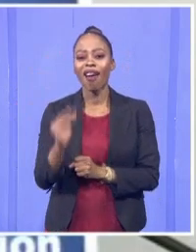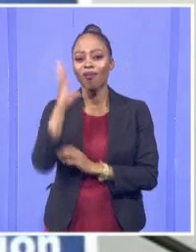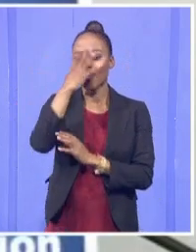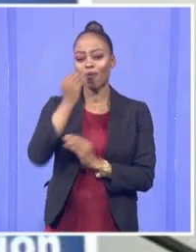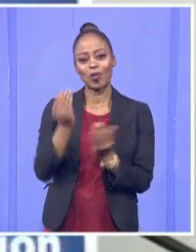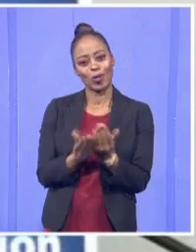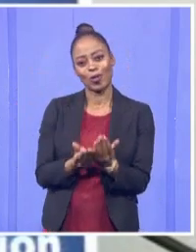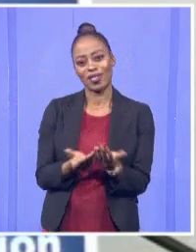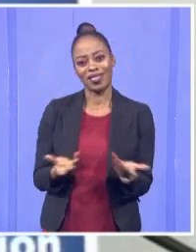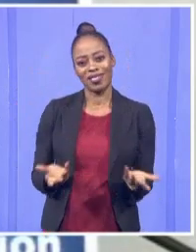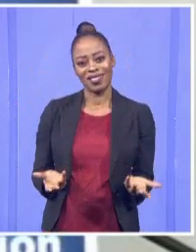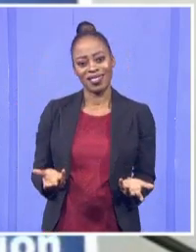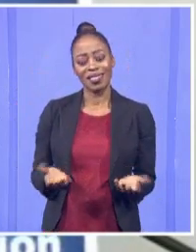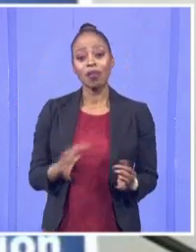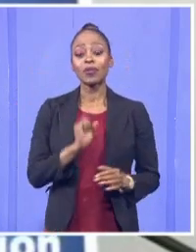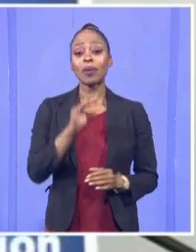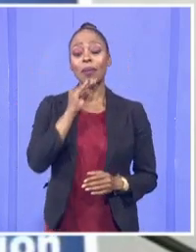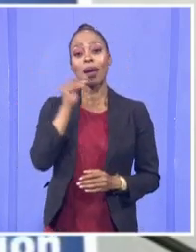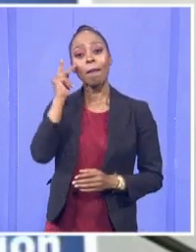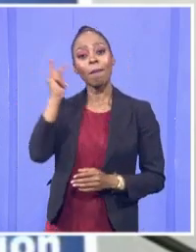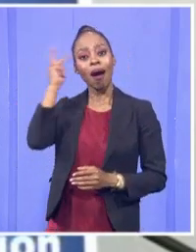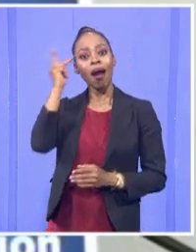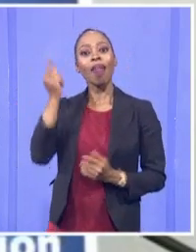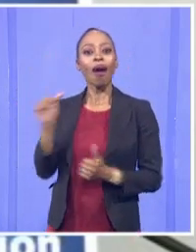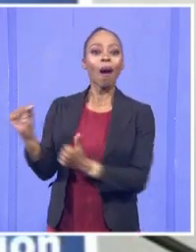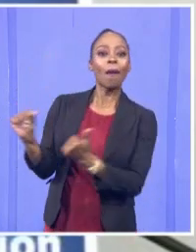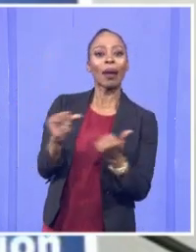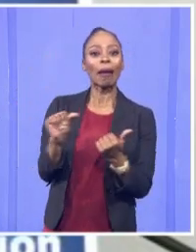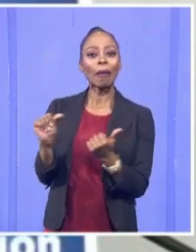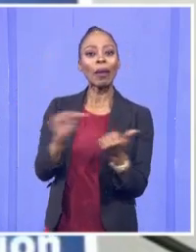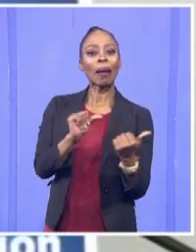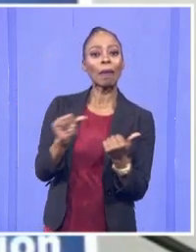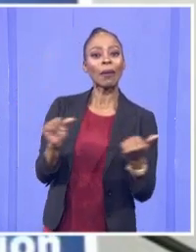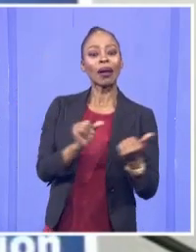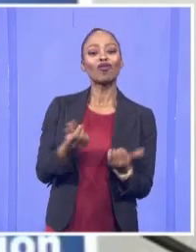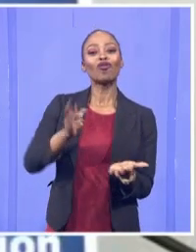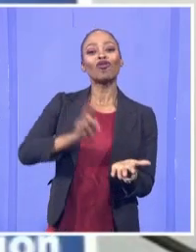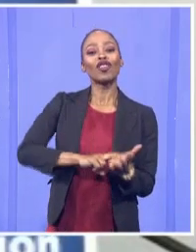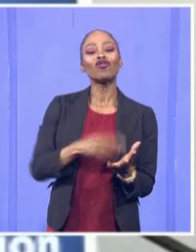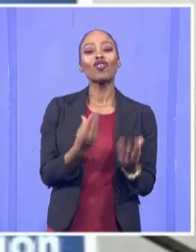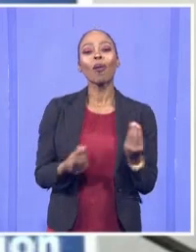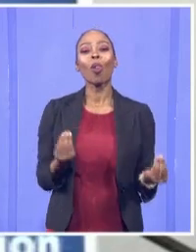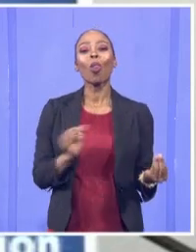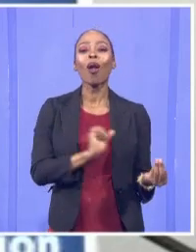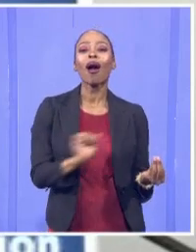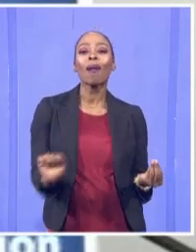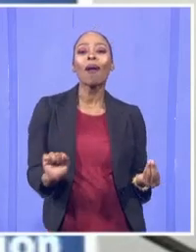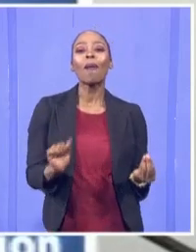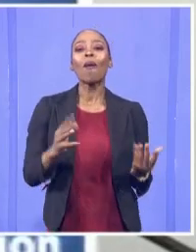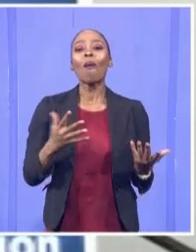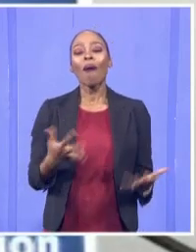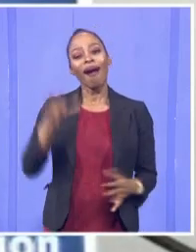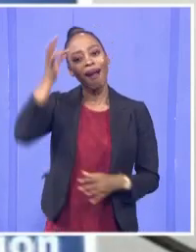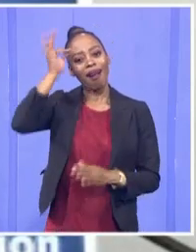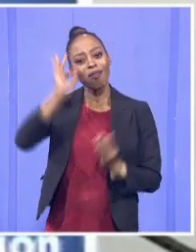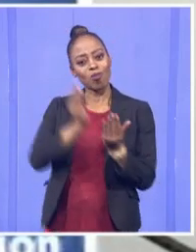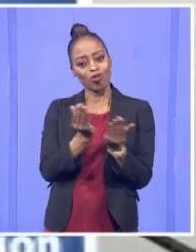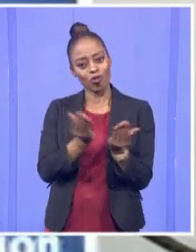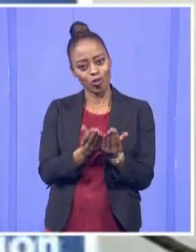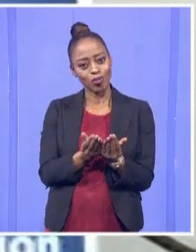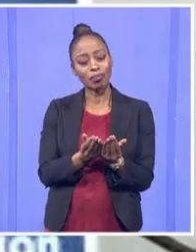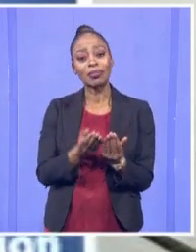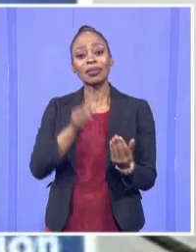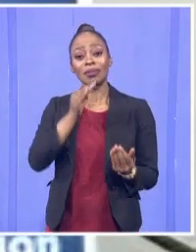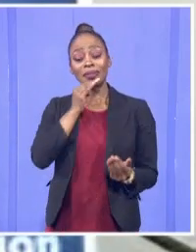building. So parents are now coming back to enroll their children in our beautiful schools. And